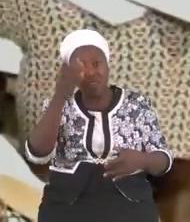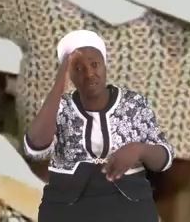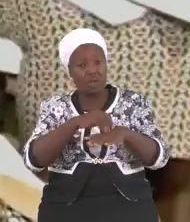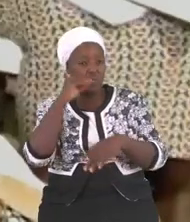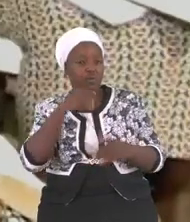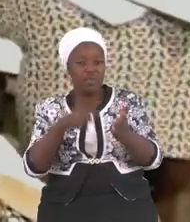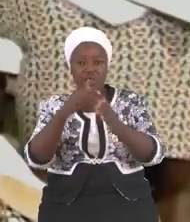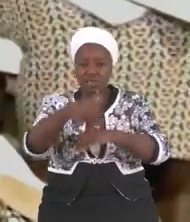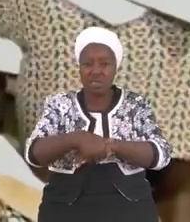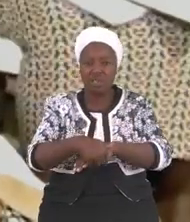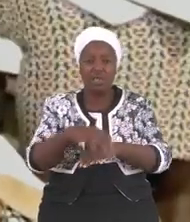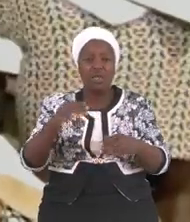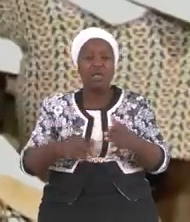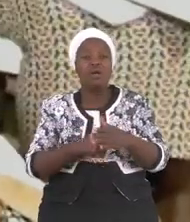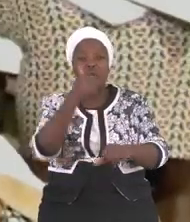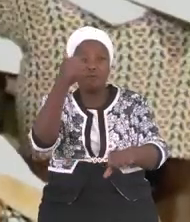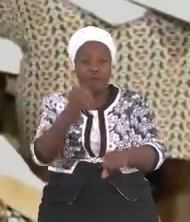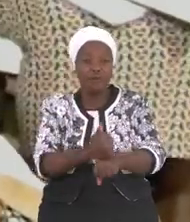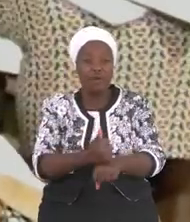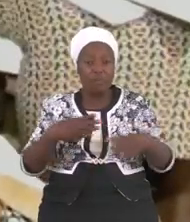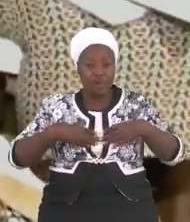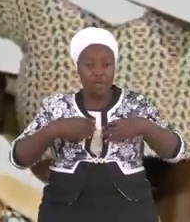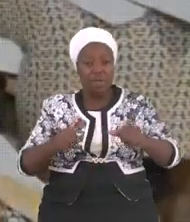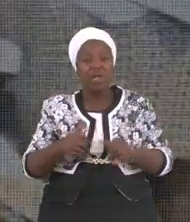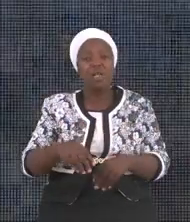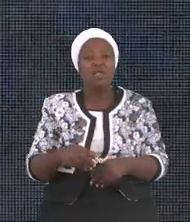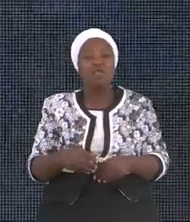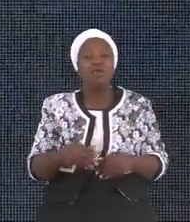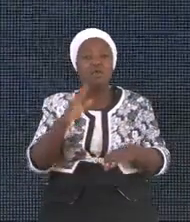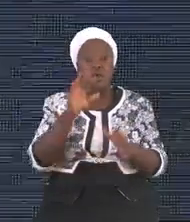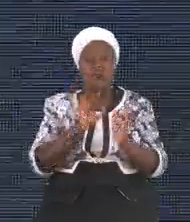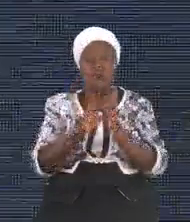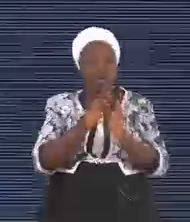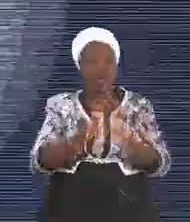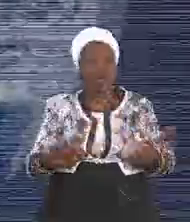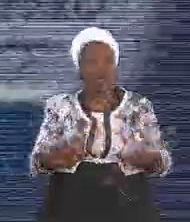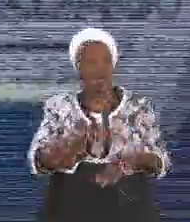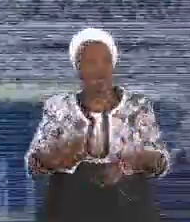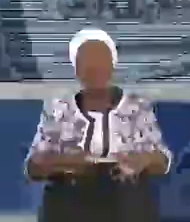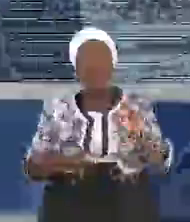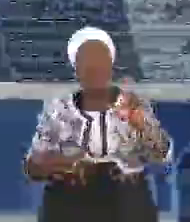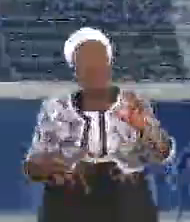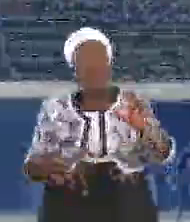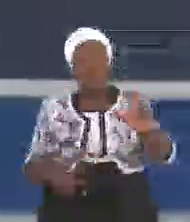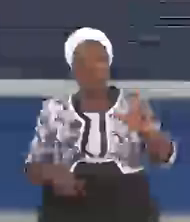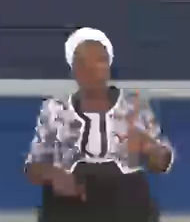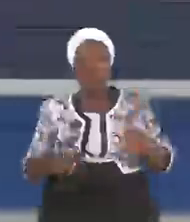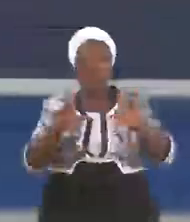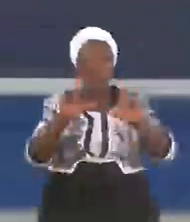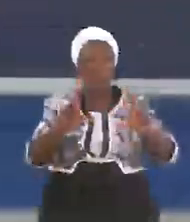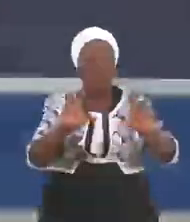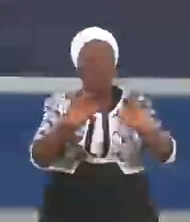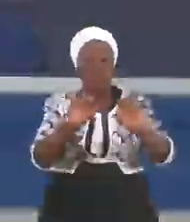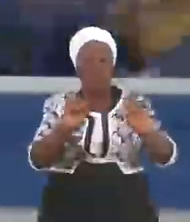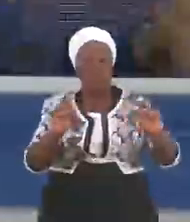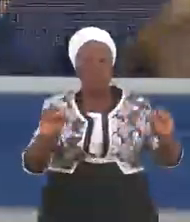Tonight, confirmed cures countless. And then L, lonesome